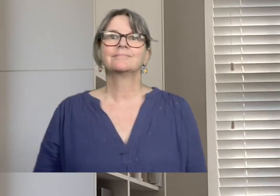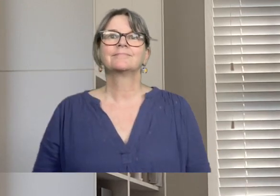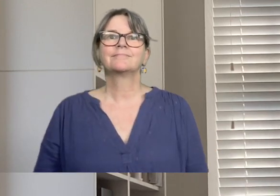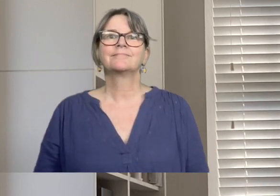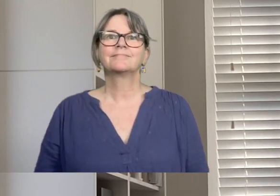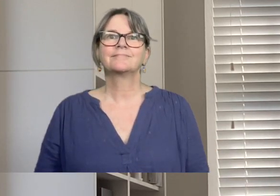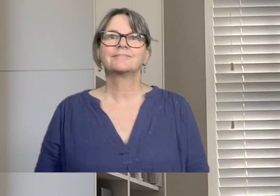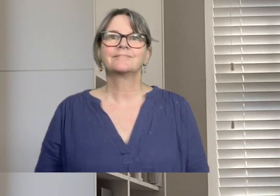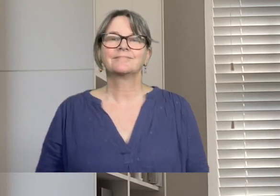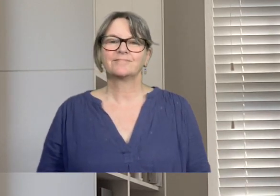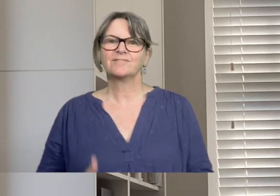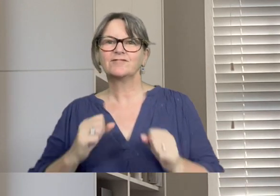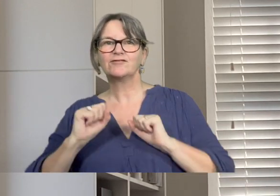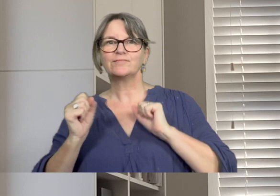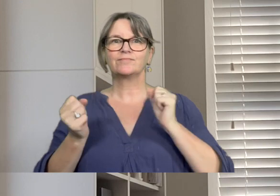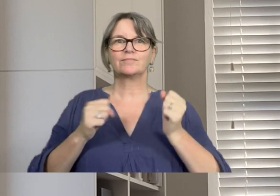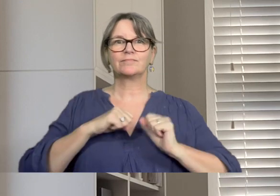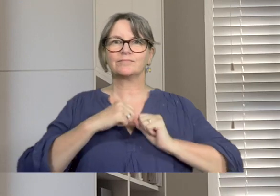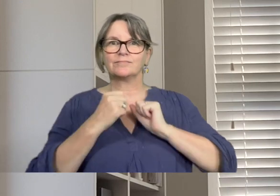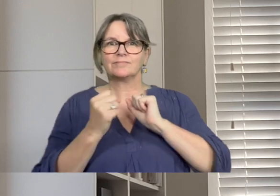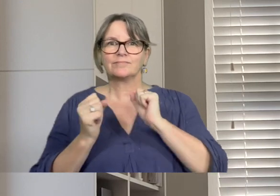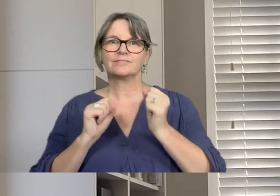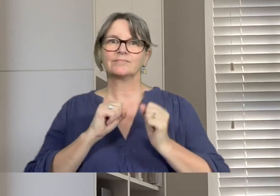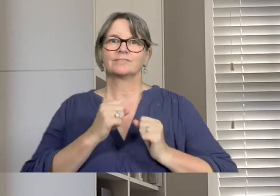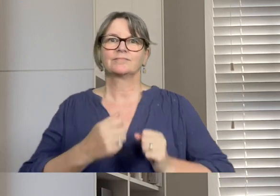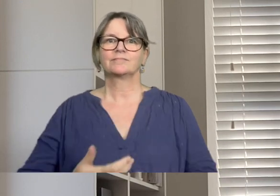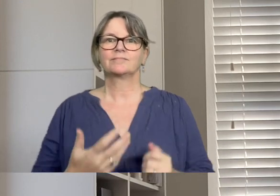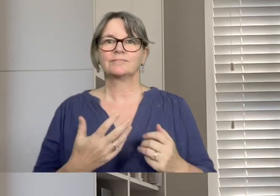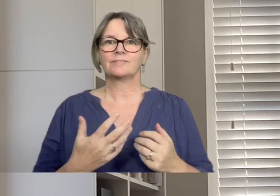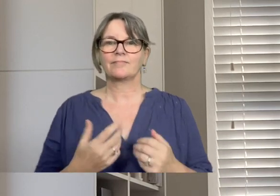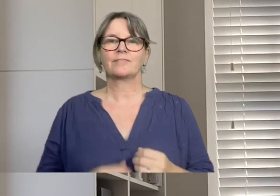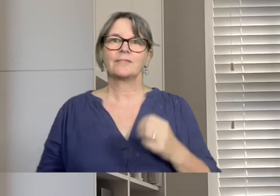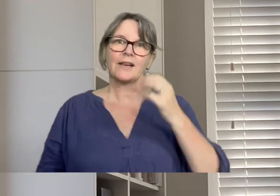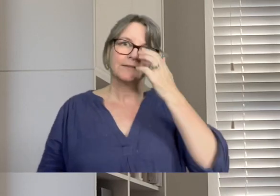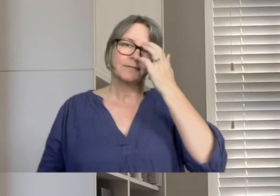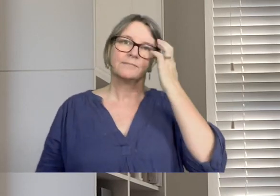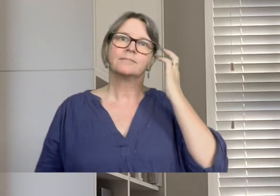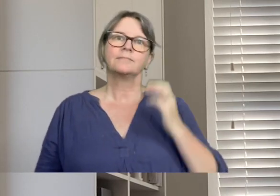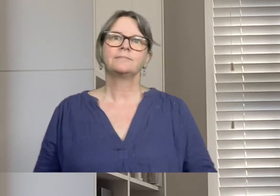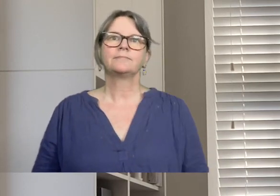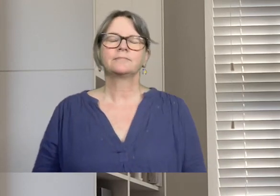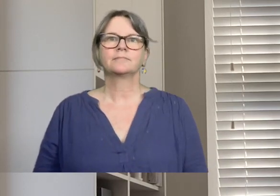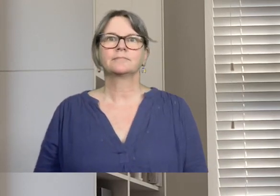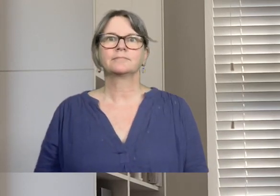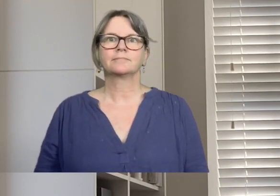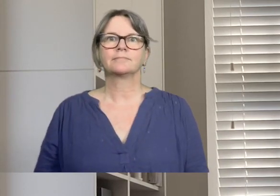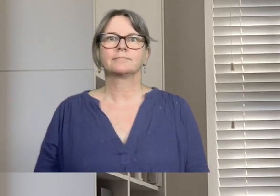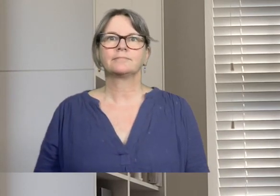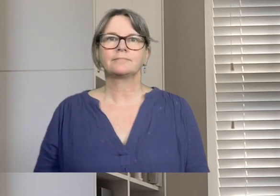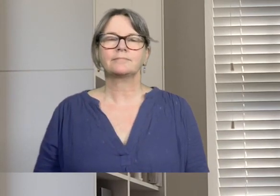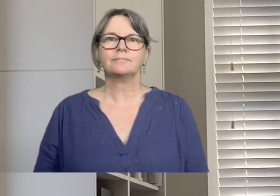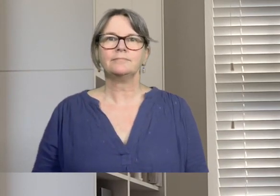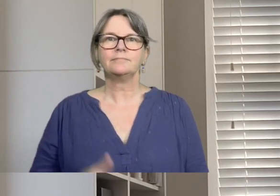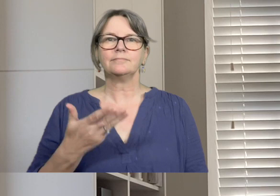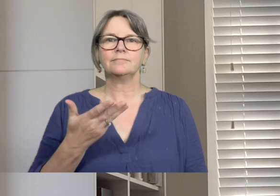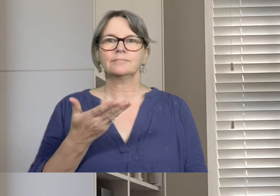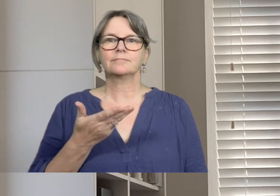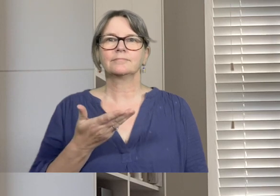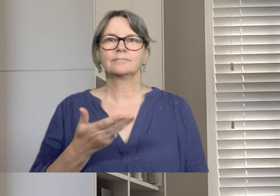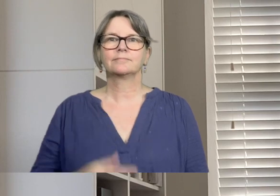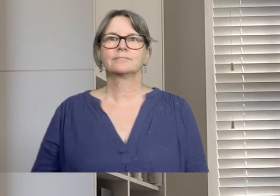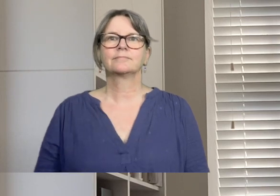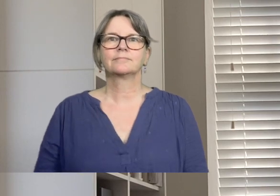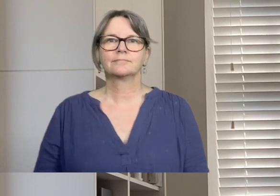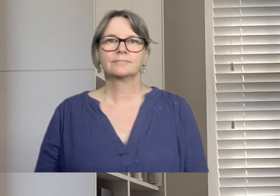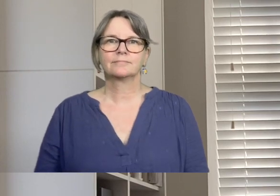in. Big tick, we've done it. Have a little sense of opening out through the upper body,